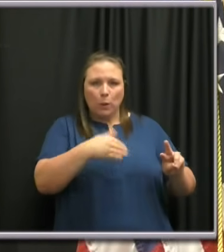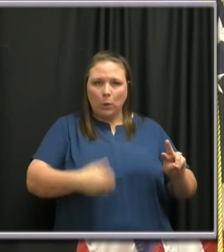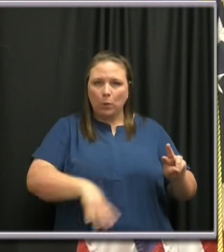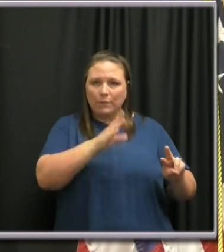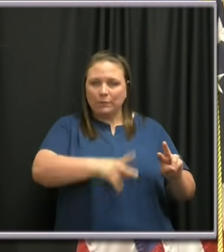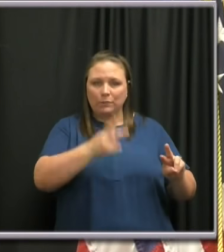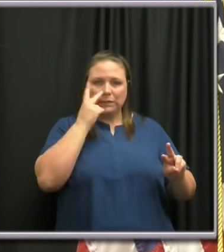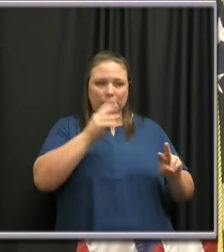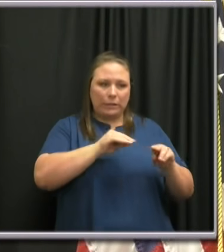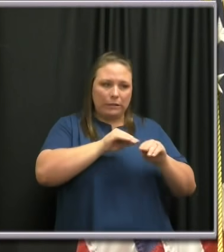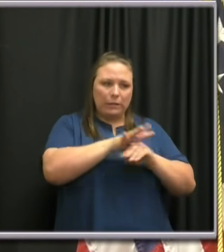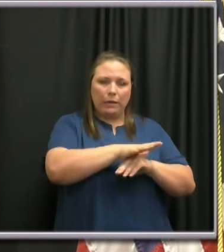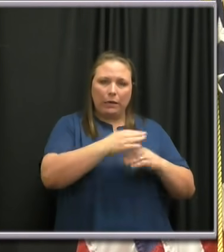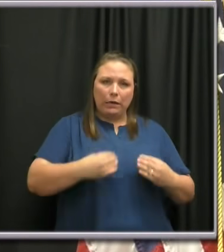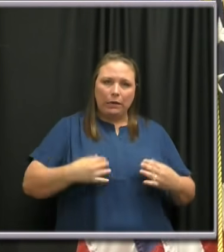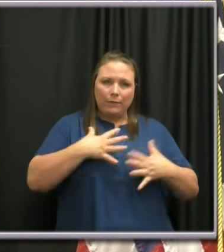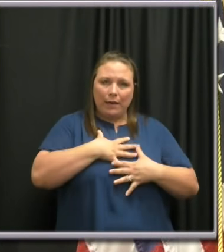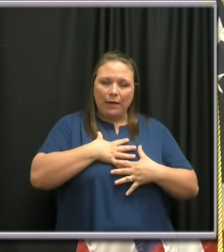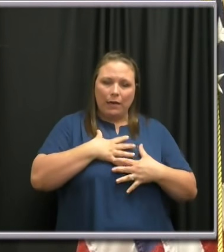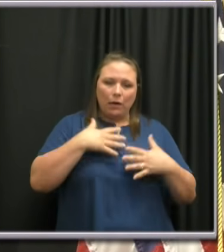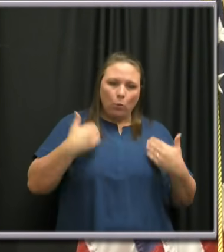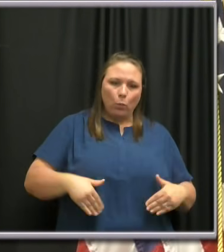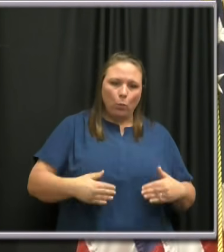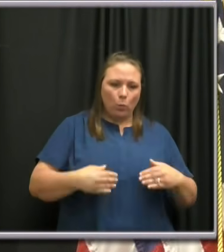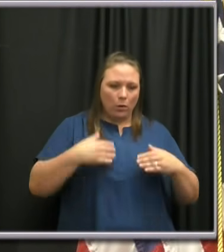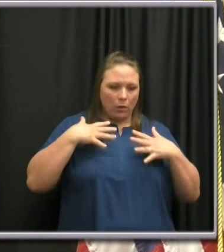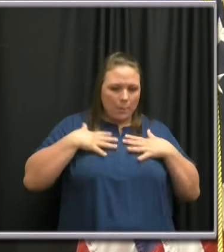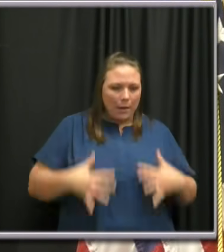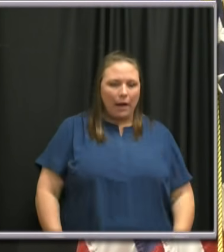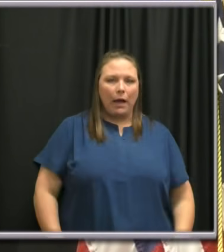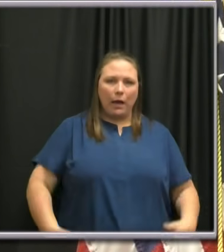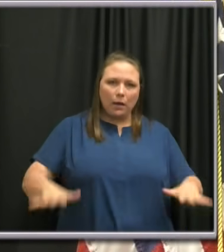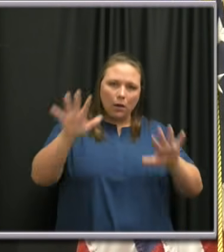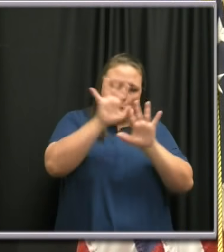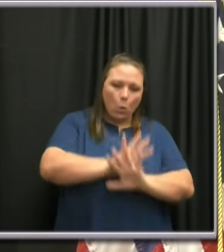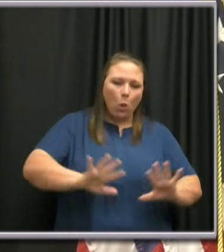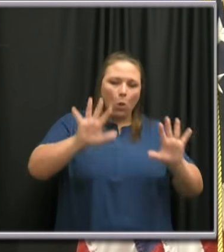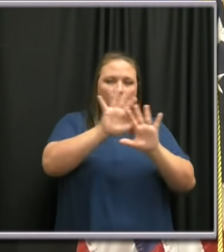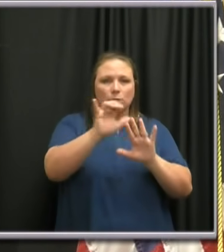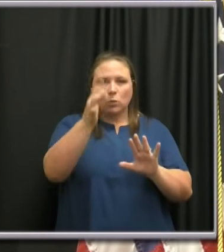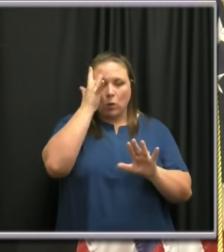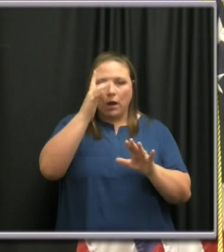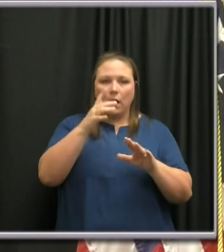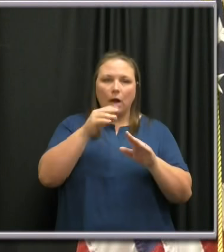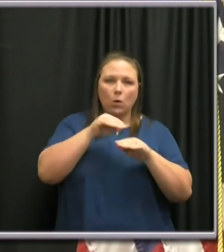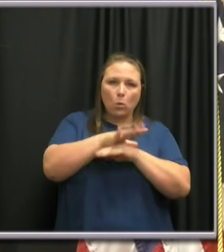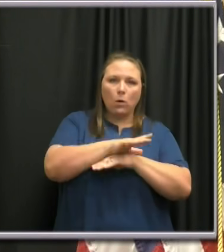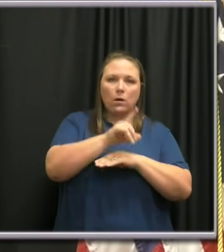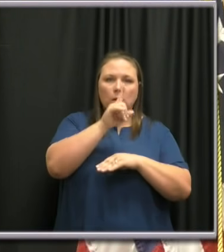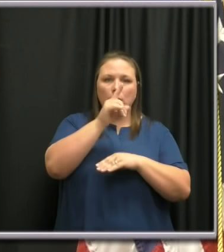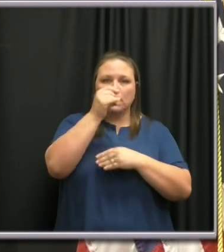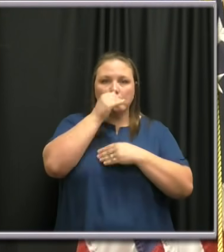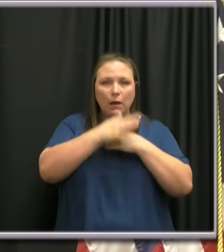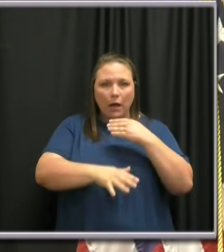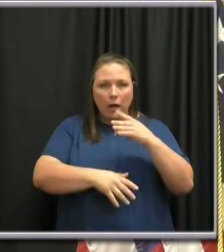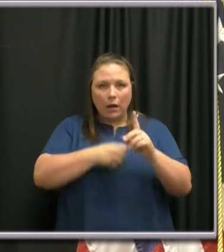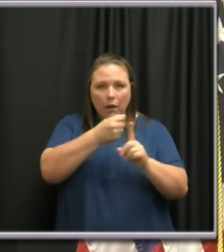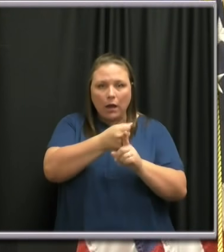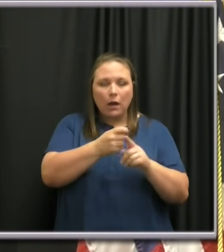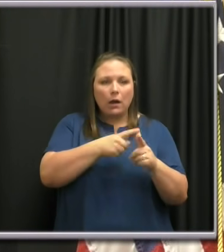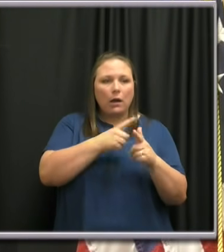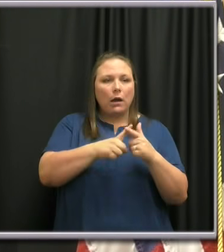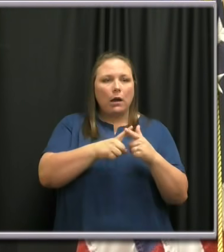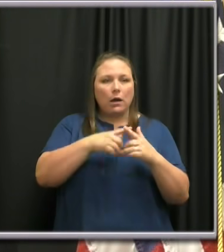anything quite like it, that the virus is replicating all throughout the body. And that's probably why it can cause blood clotting, shuts down the kidneys, all